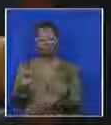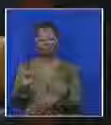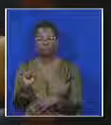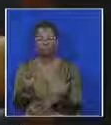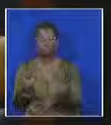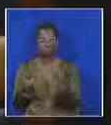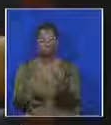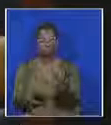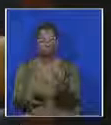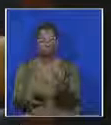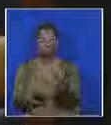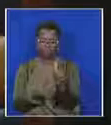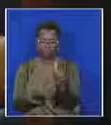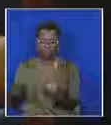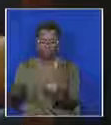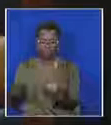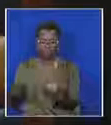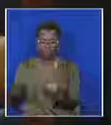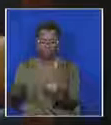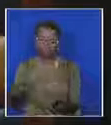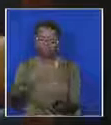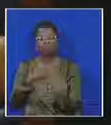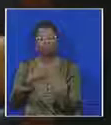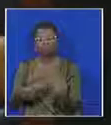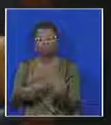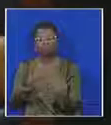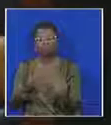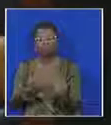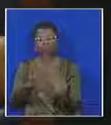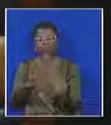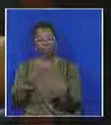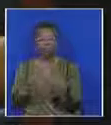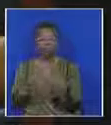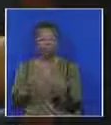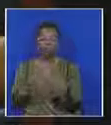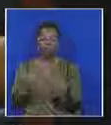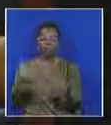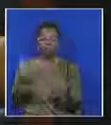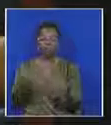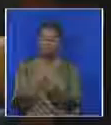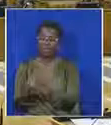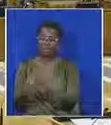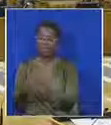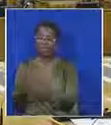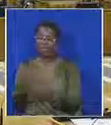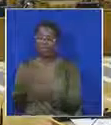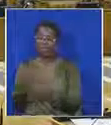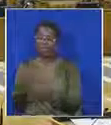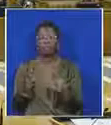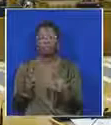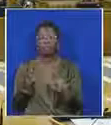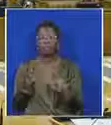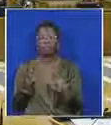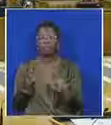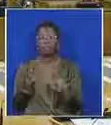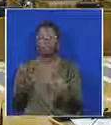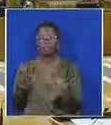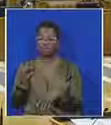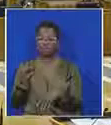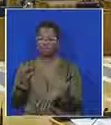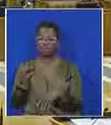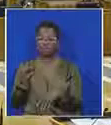Deputy President, Chairperson, we're glad to hear there's some progress on strike violence. But Deputy President, in 1987, you whipped